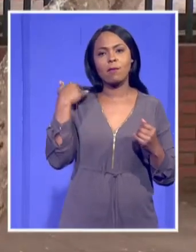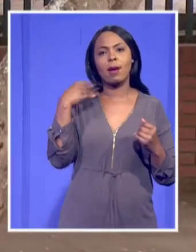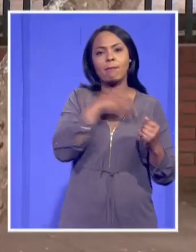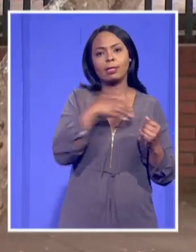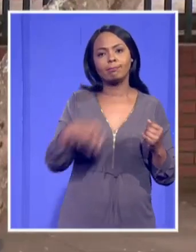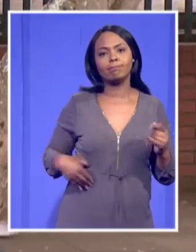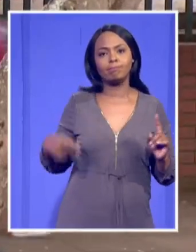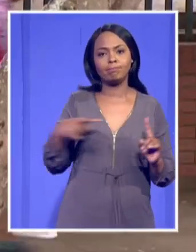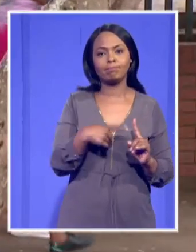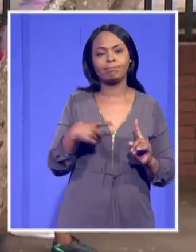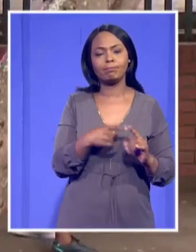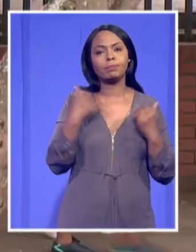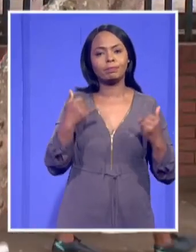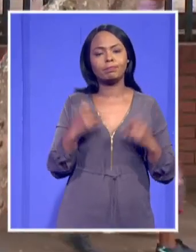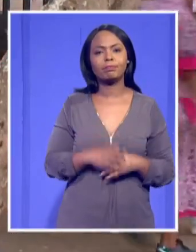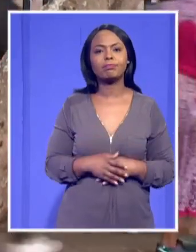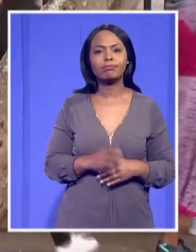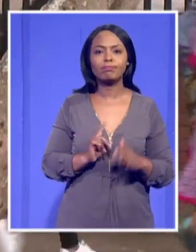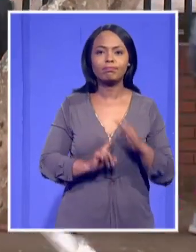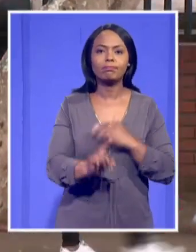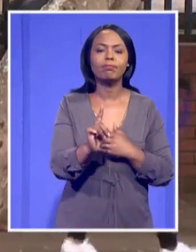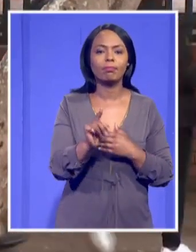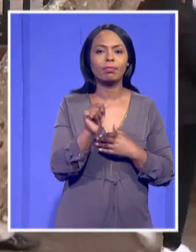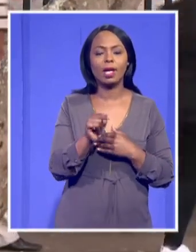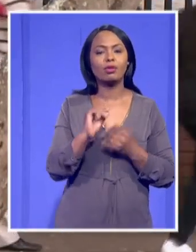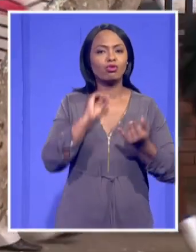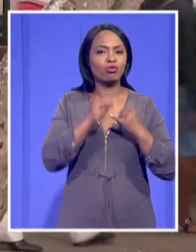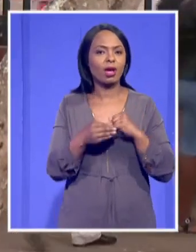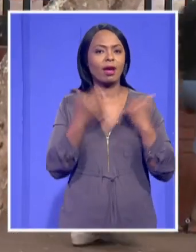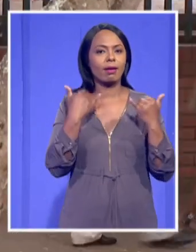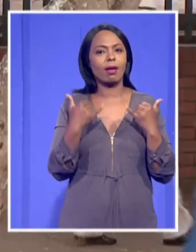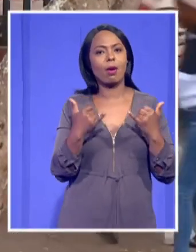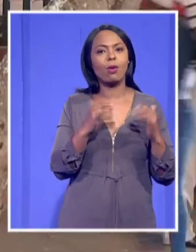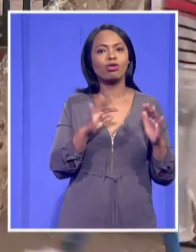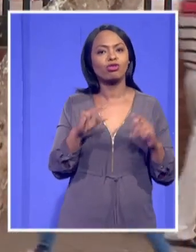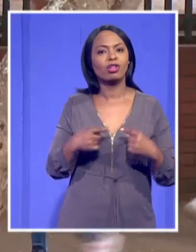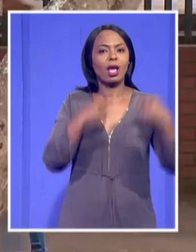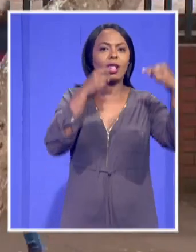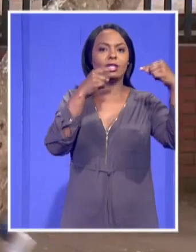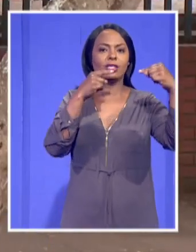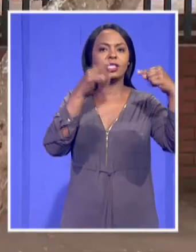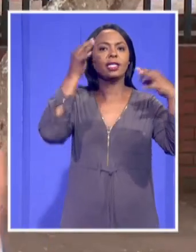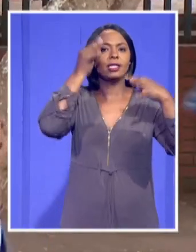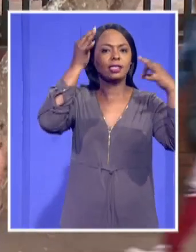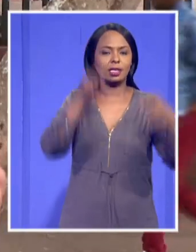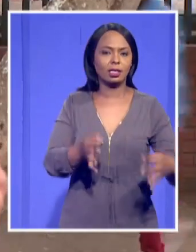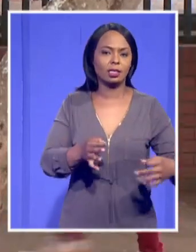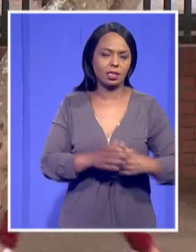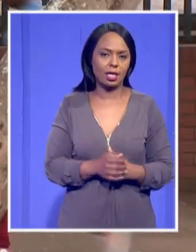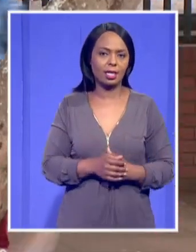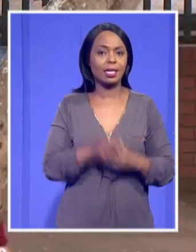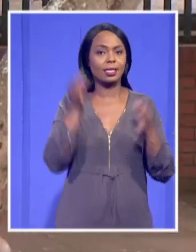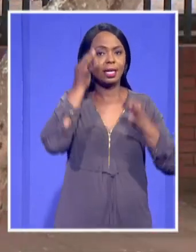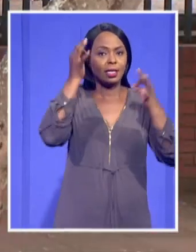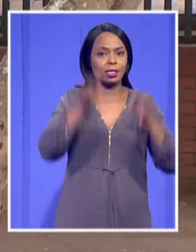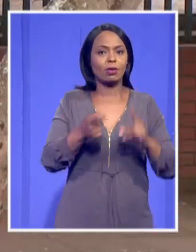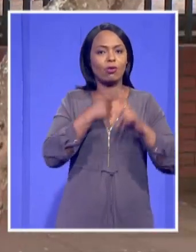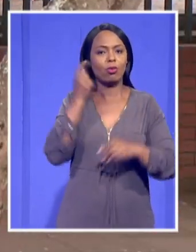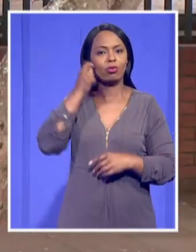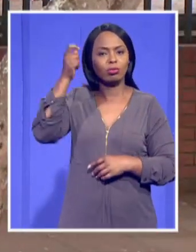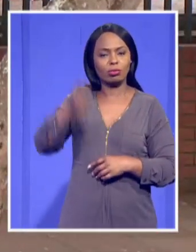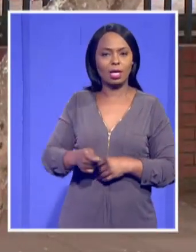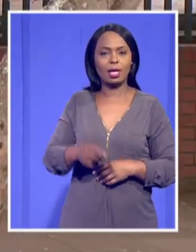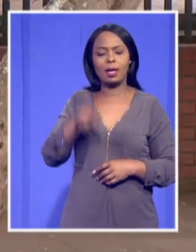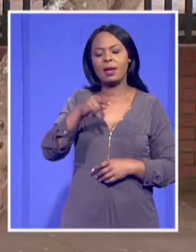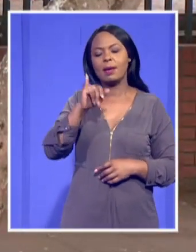Zuma, has had to embark upon in order to try basically and challenge that decision which was issued by Judge Piet